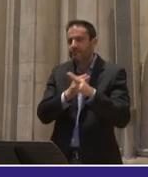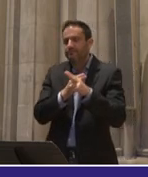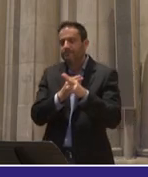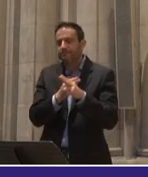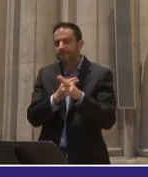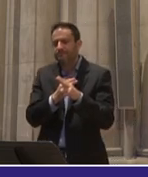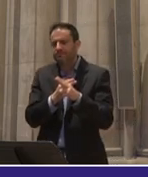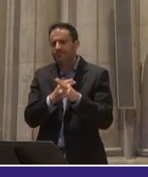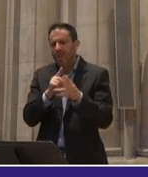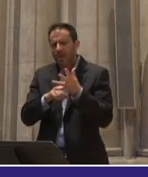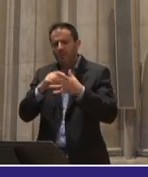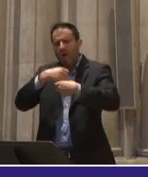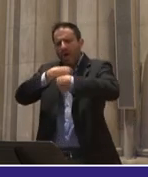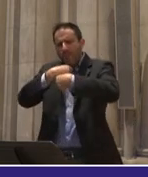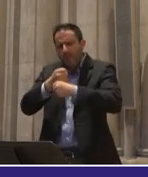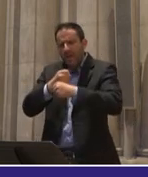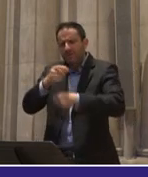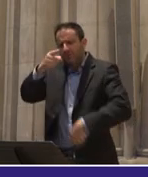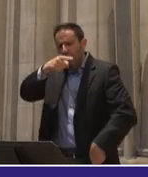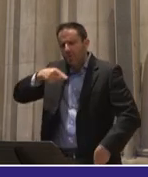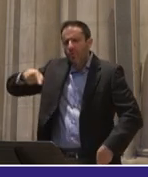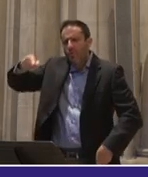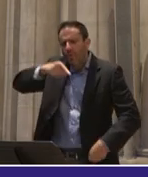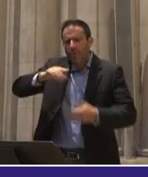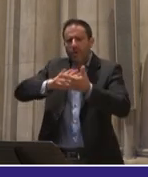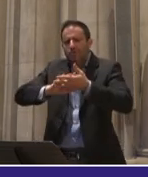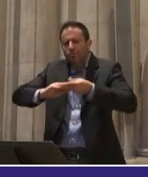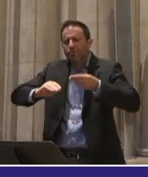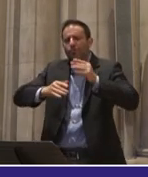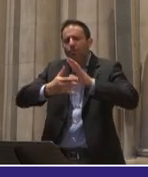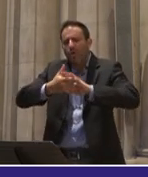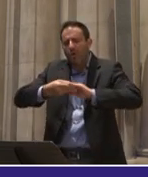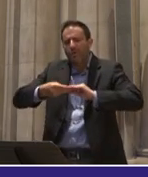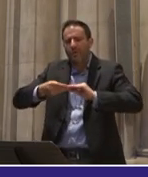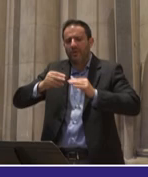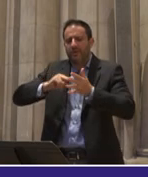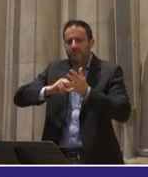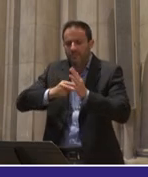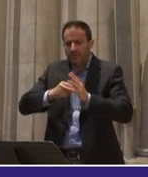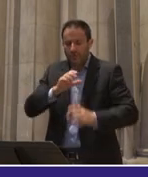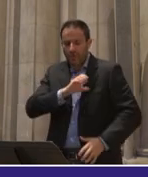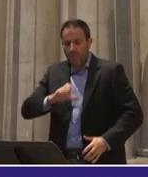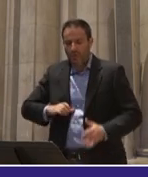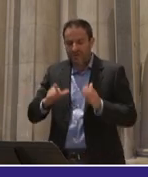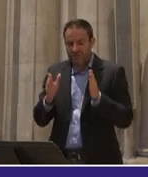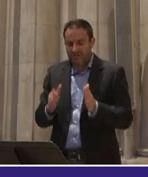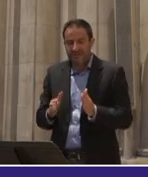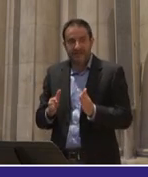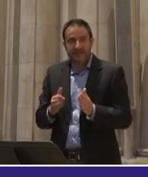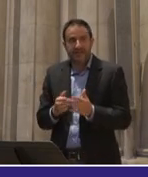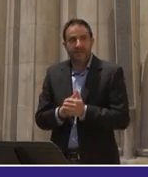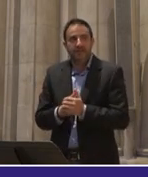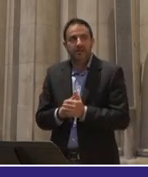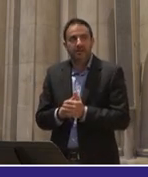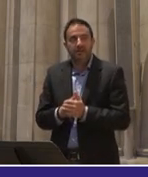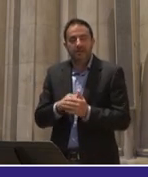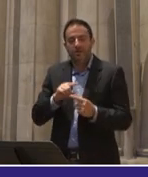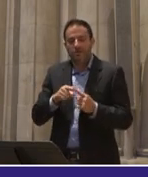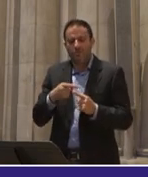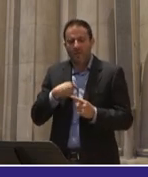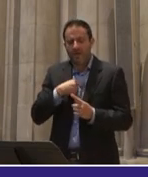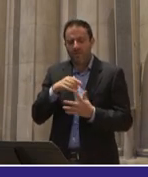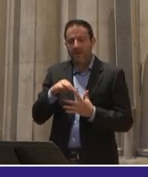make your story or mine explicitly or intentionally Christian is whenever we